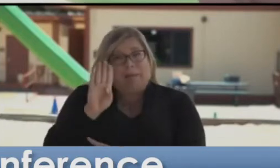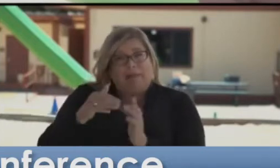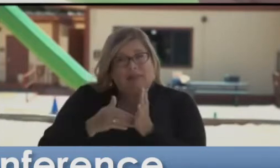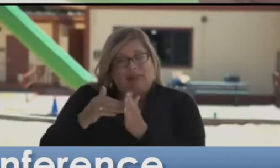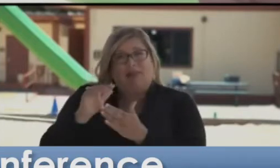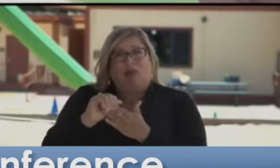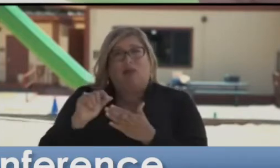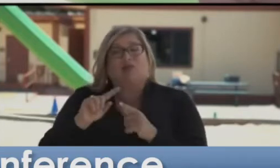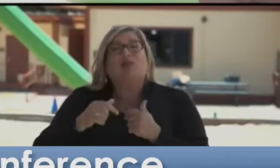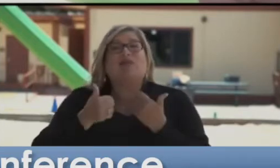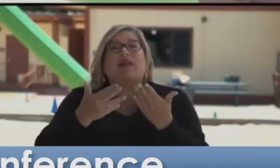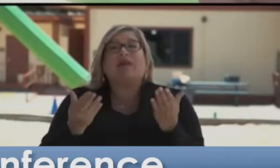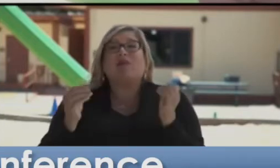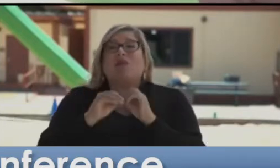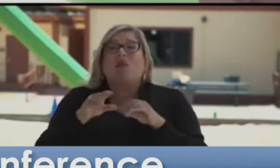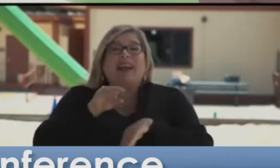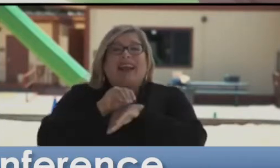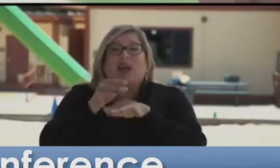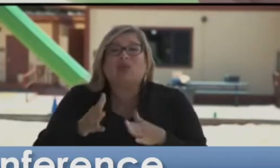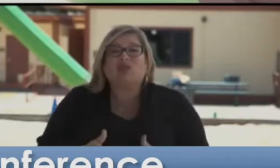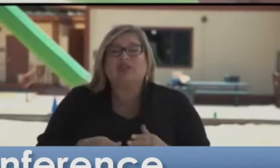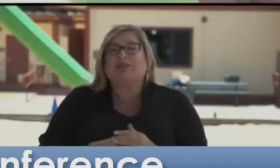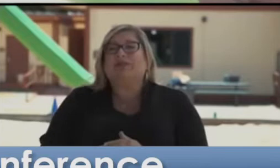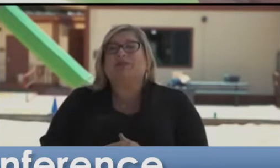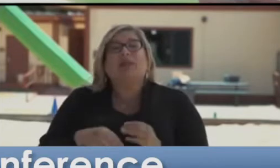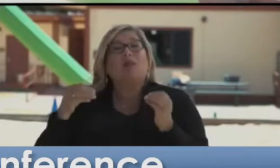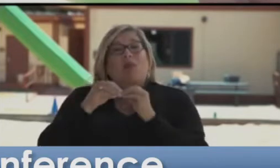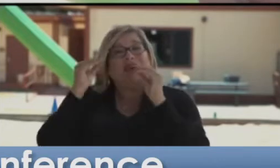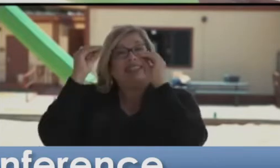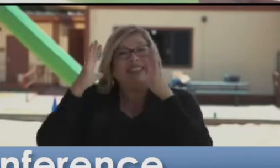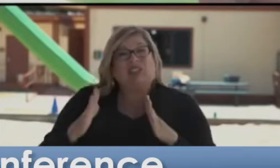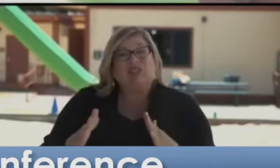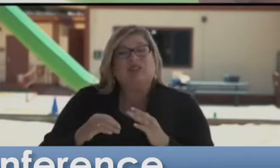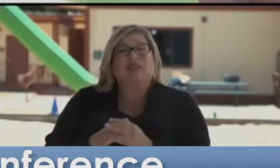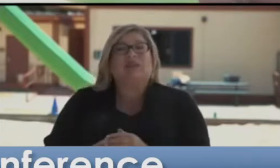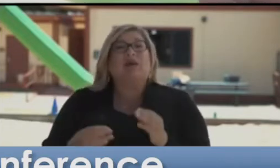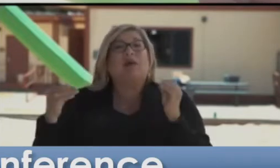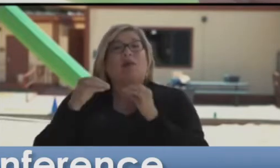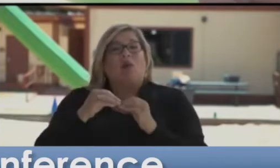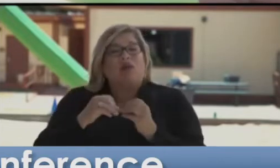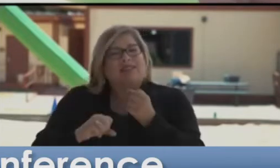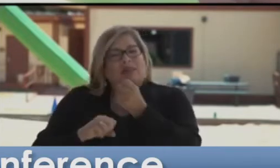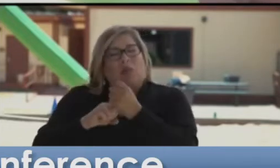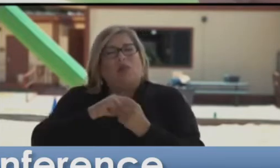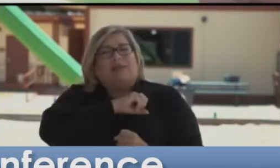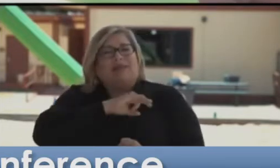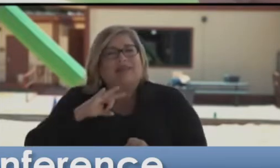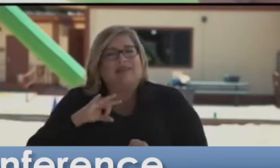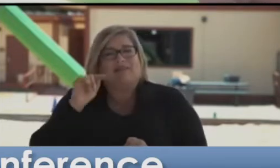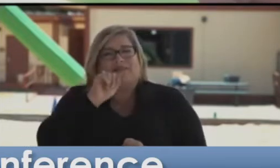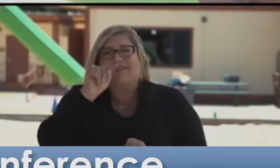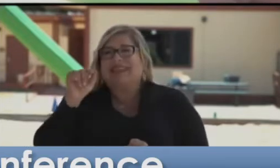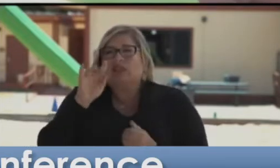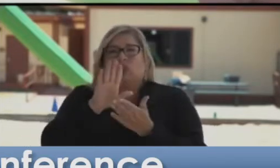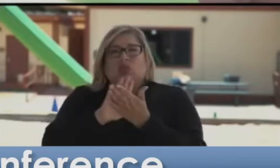more counselors, more teachers, more support staff at schools all across the state. And